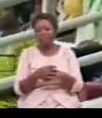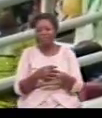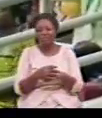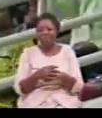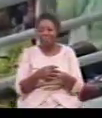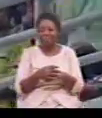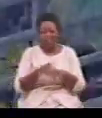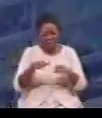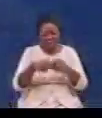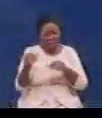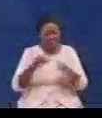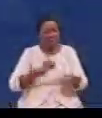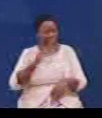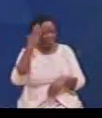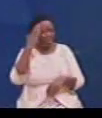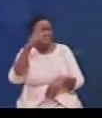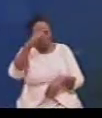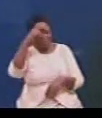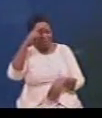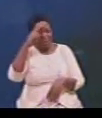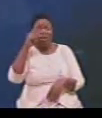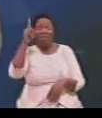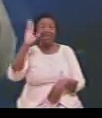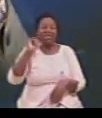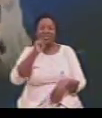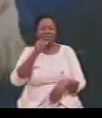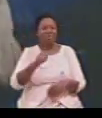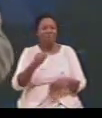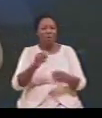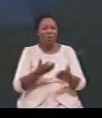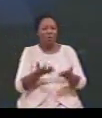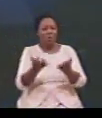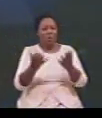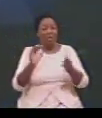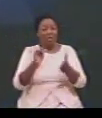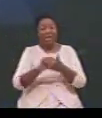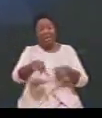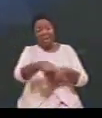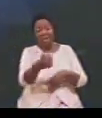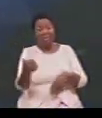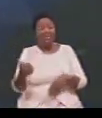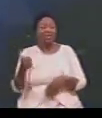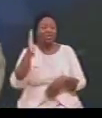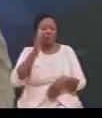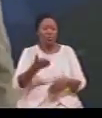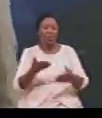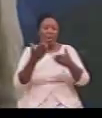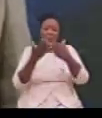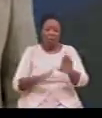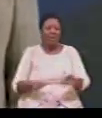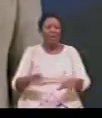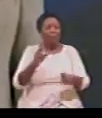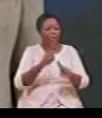How do I know? Because he's not willing that any should perish, but that